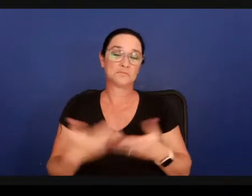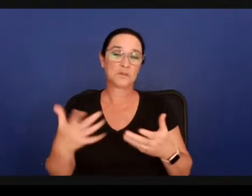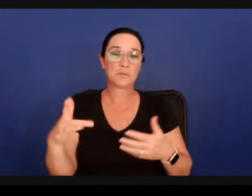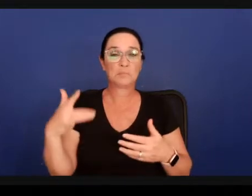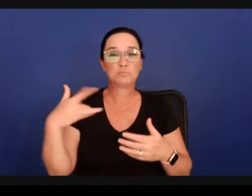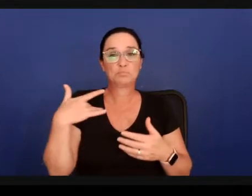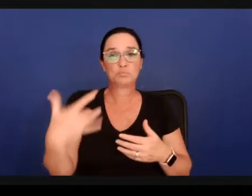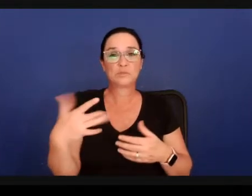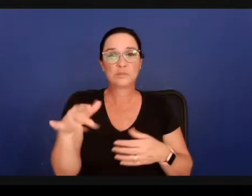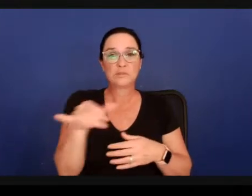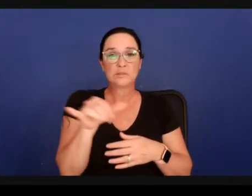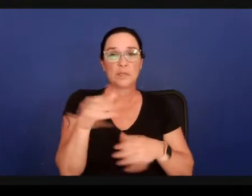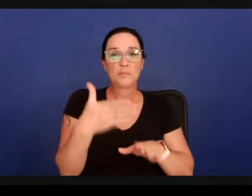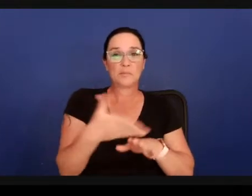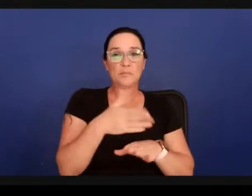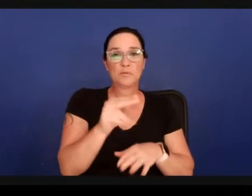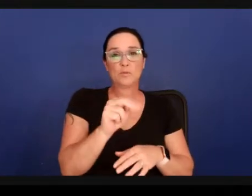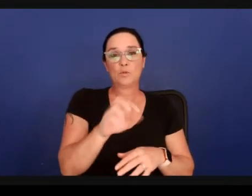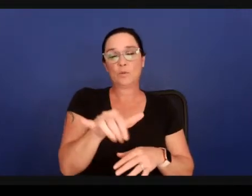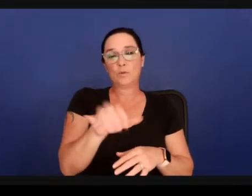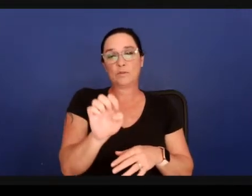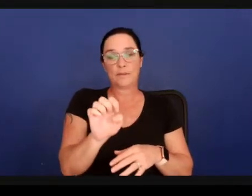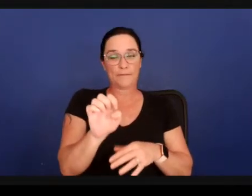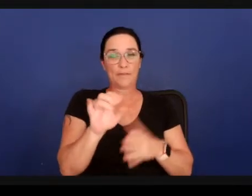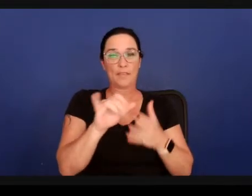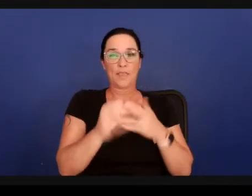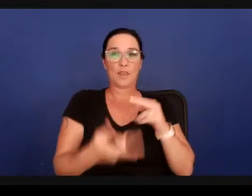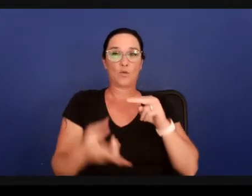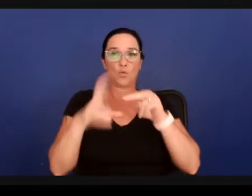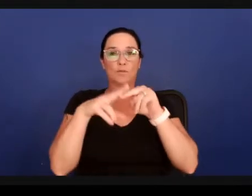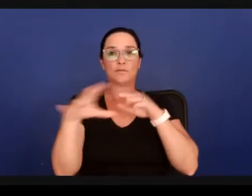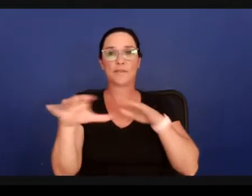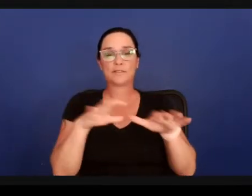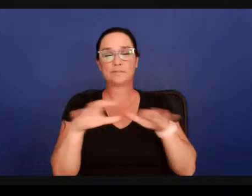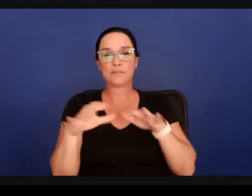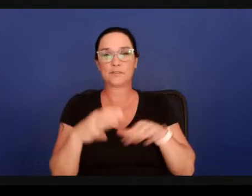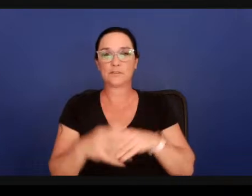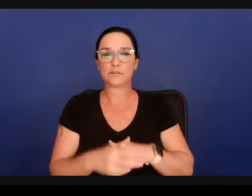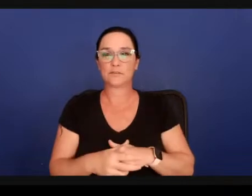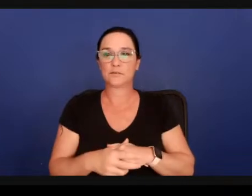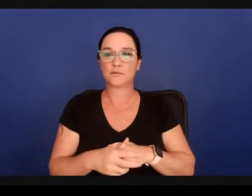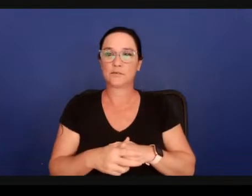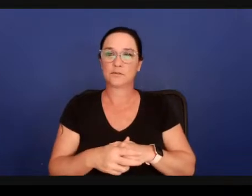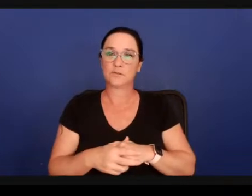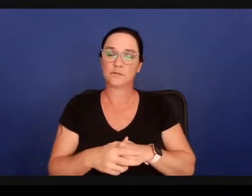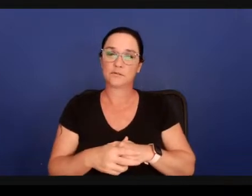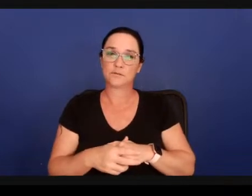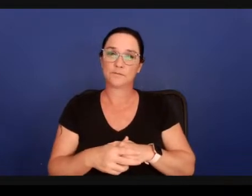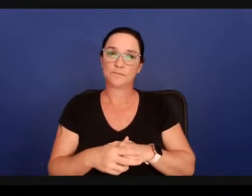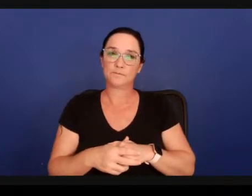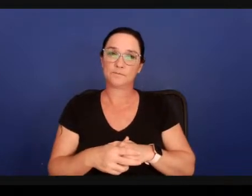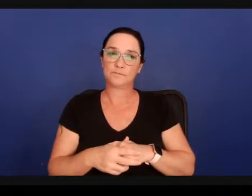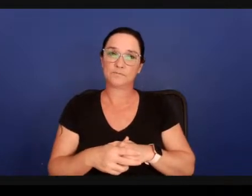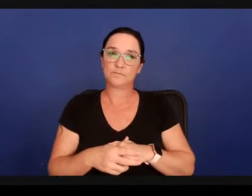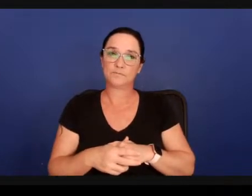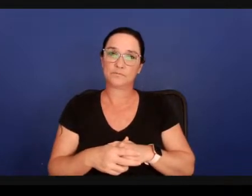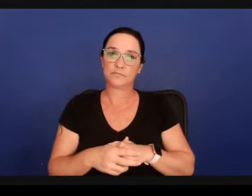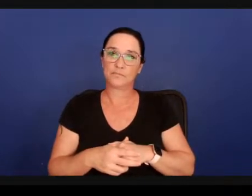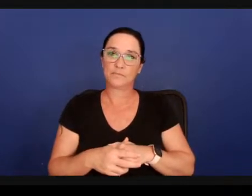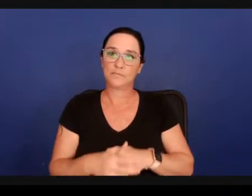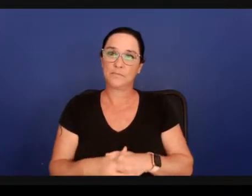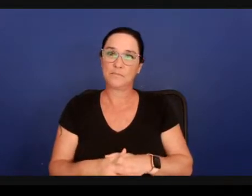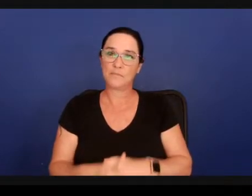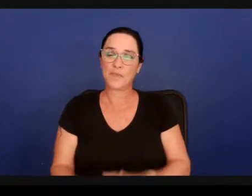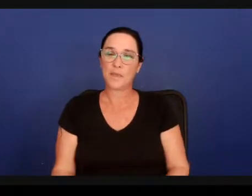of this increase in activity of similar counts. Okay, so now let's go to the GPS, the